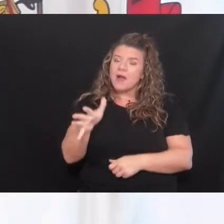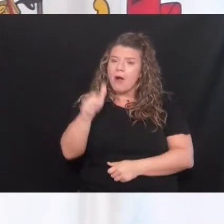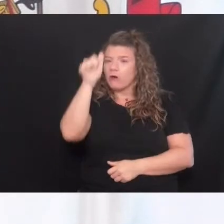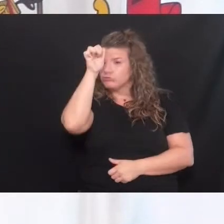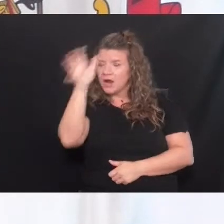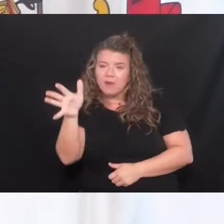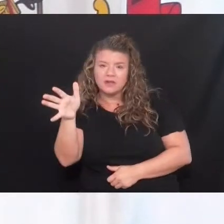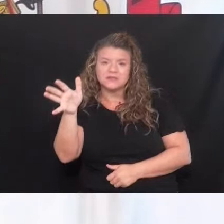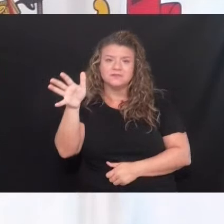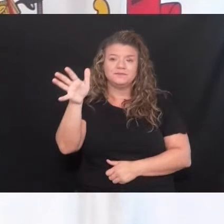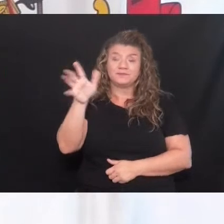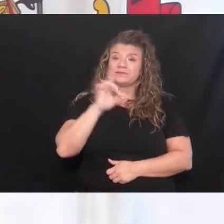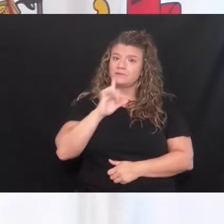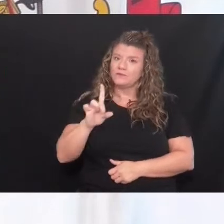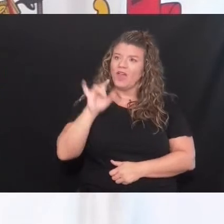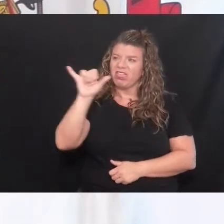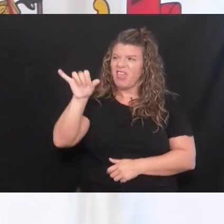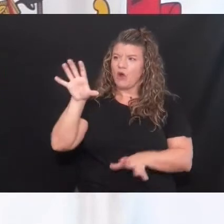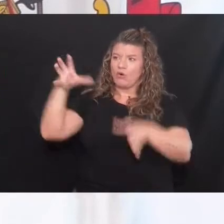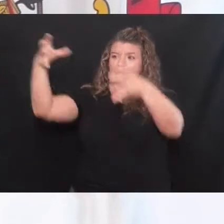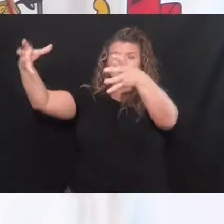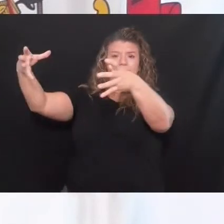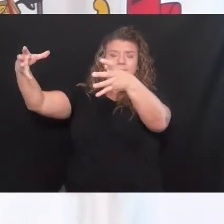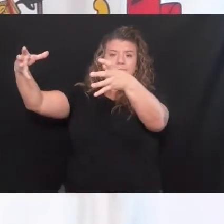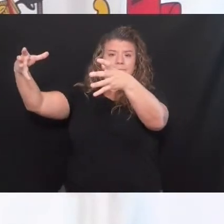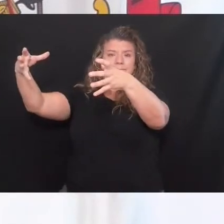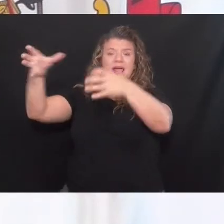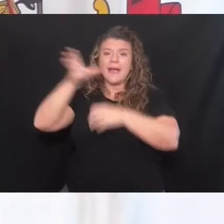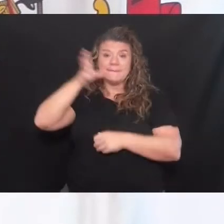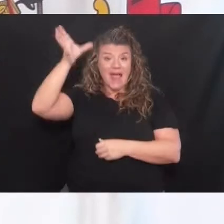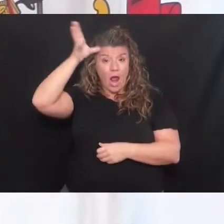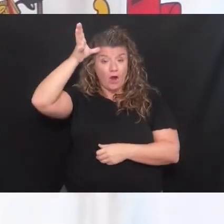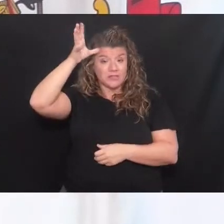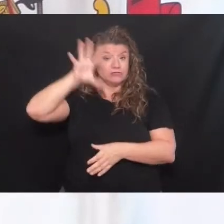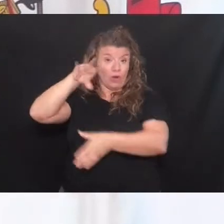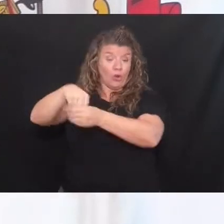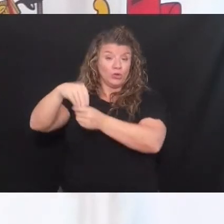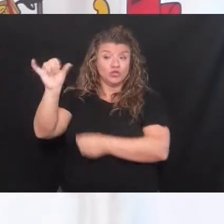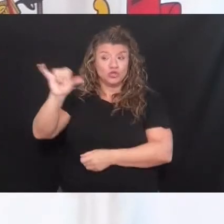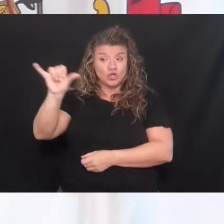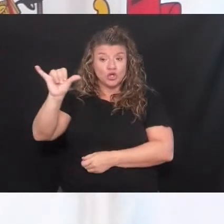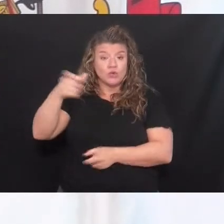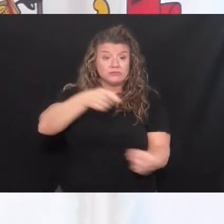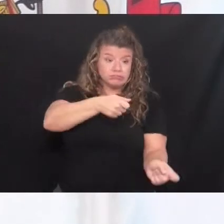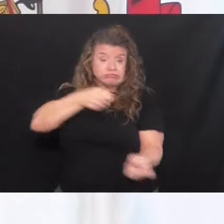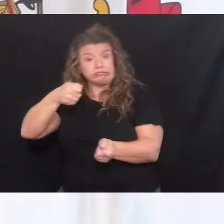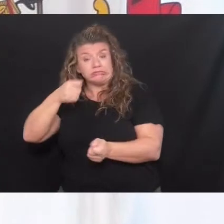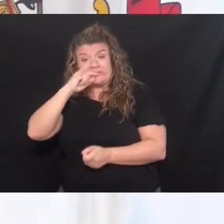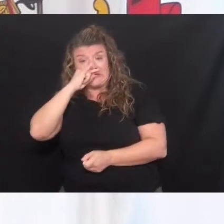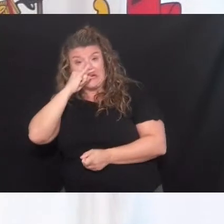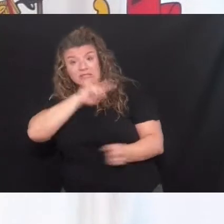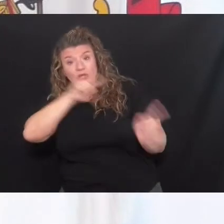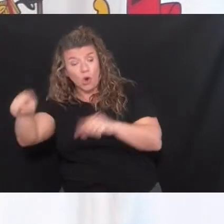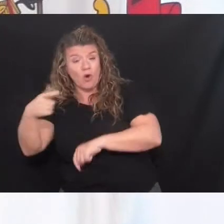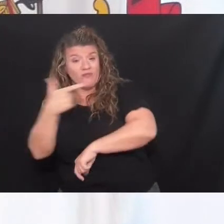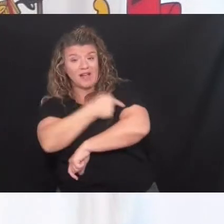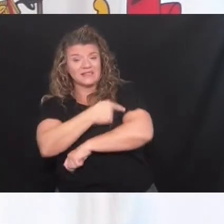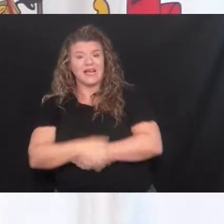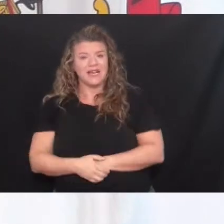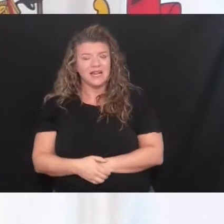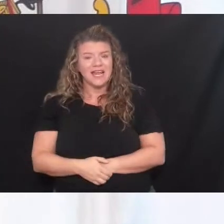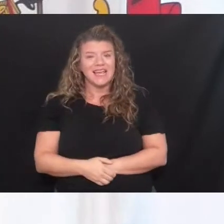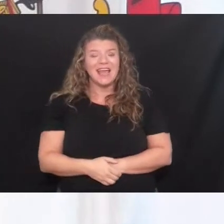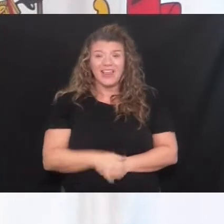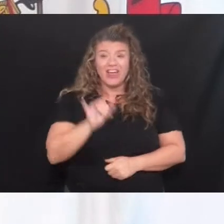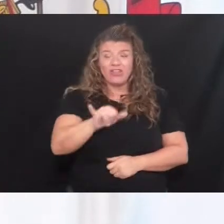and granddads especially, you know, but parents as well, to get your kids vaccinated. Get those kids